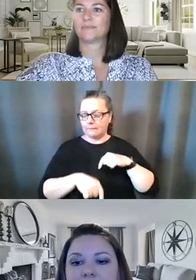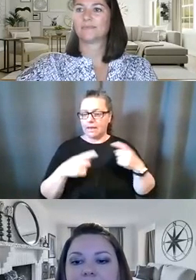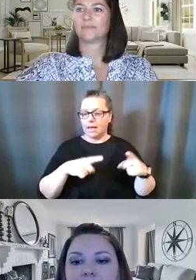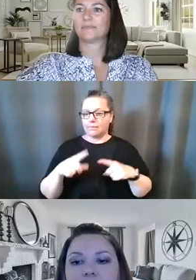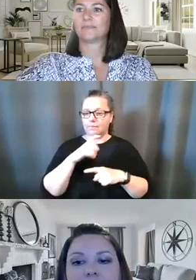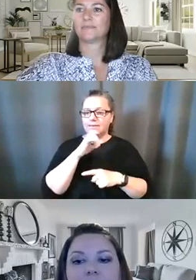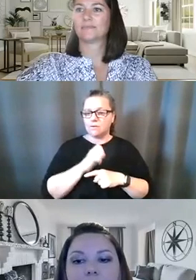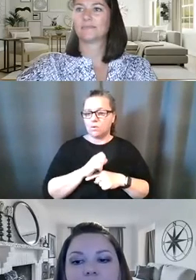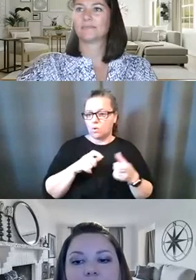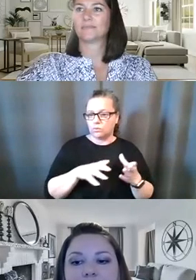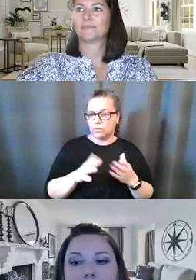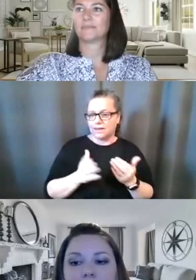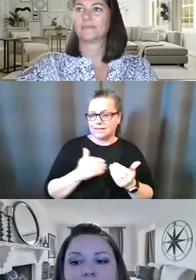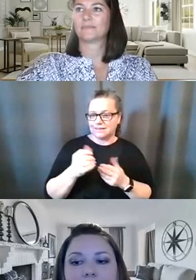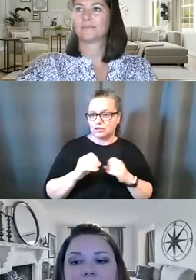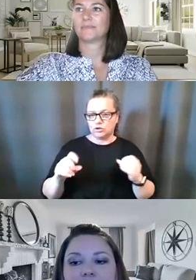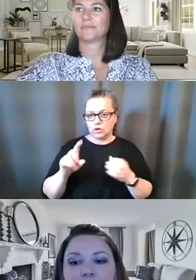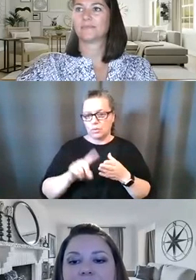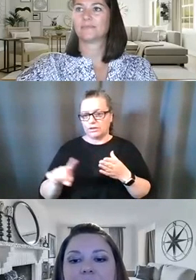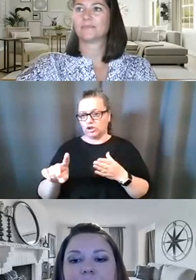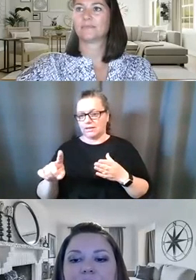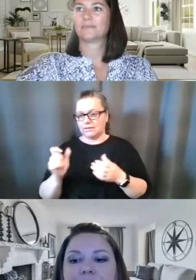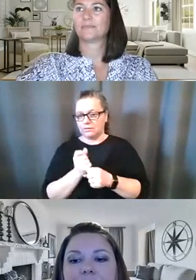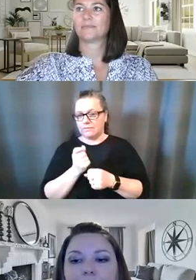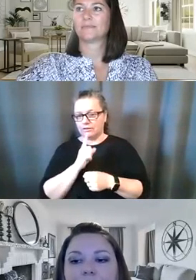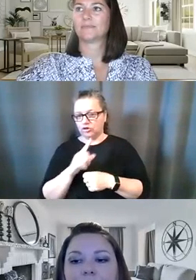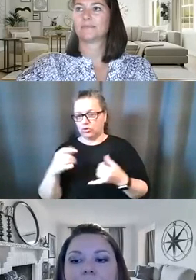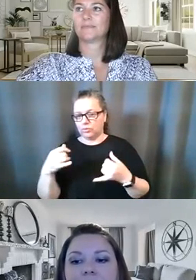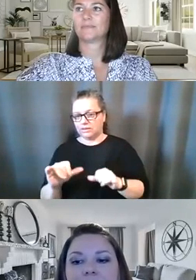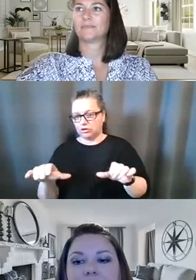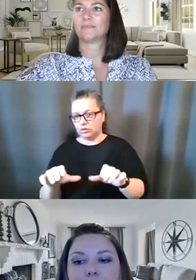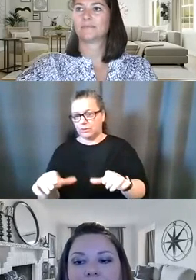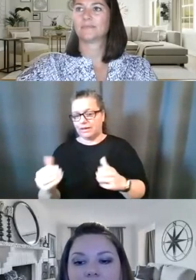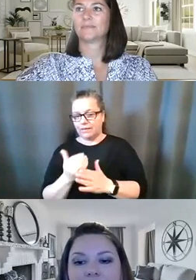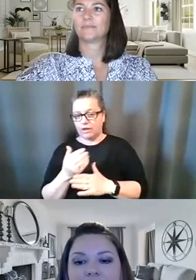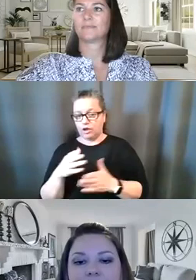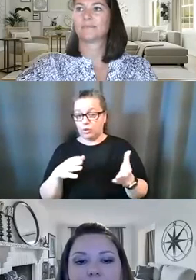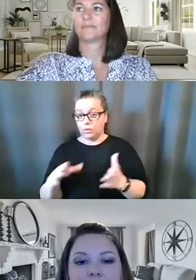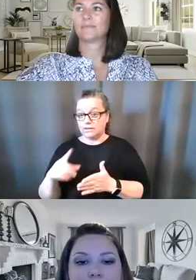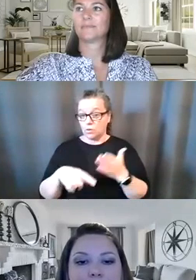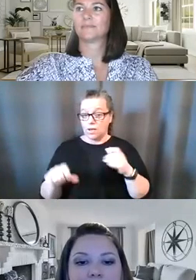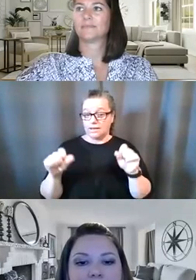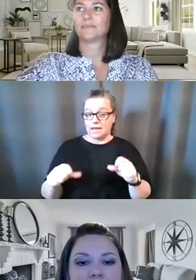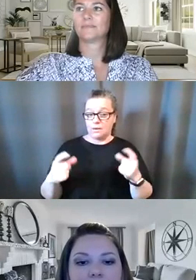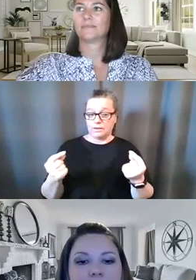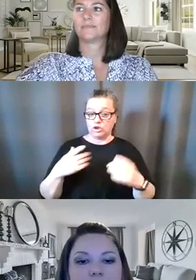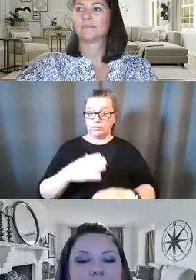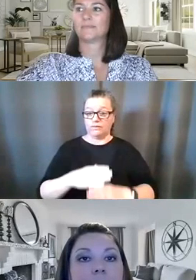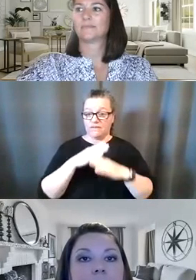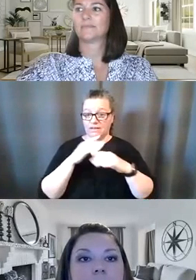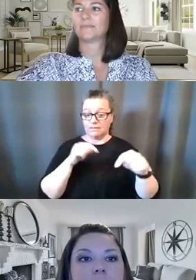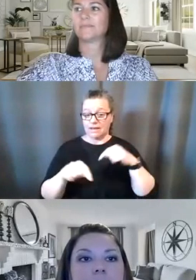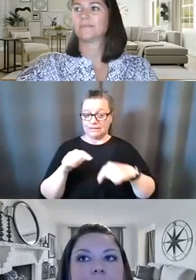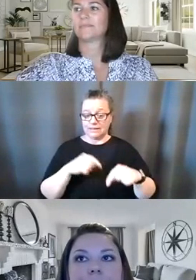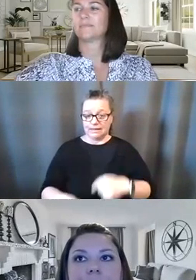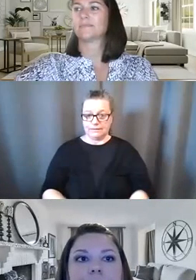way is easier and no one checks up on us to make sure we're still doing it the new way. So what can we do to prevent backsliding?